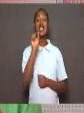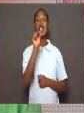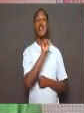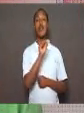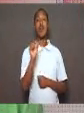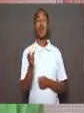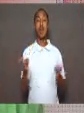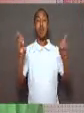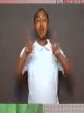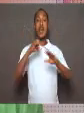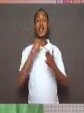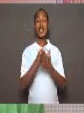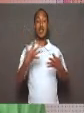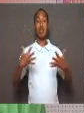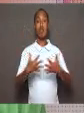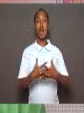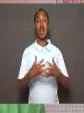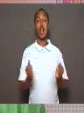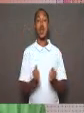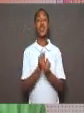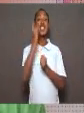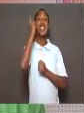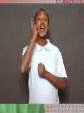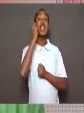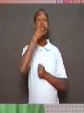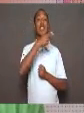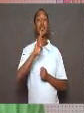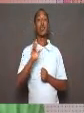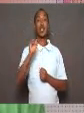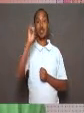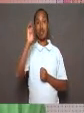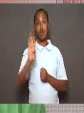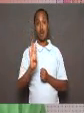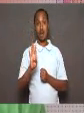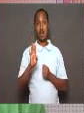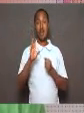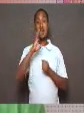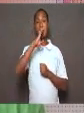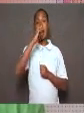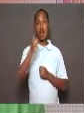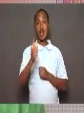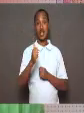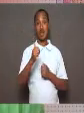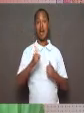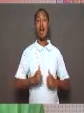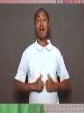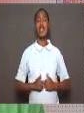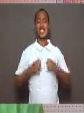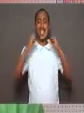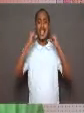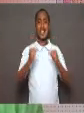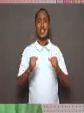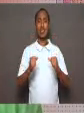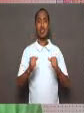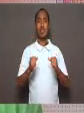Therefore, when it is combined with dilute sulfuric acid, calcium has a tendency to